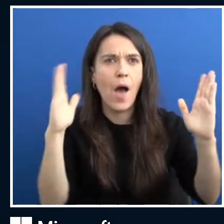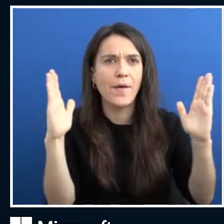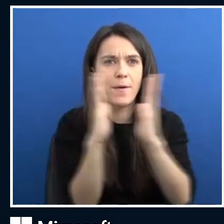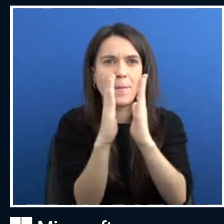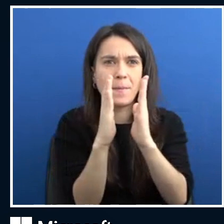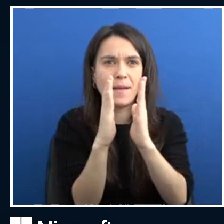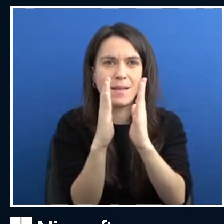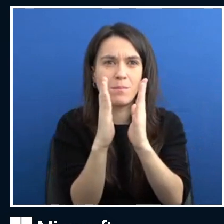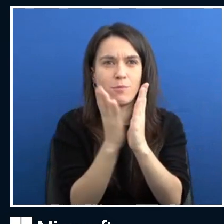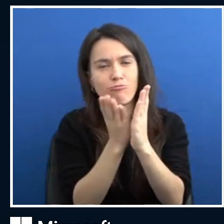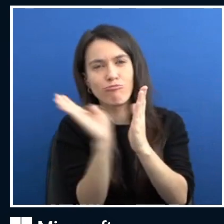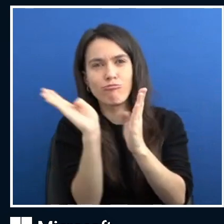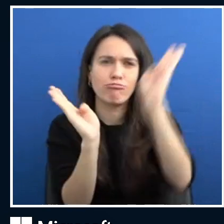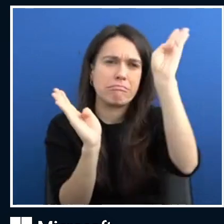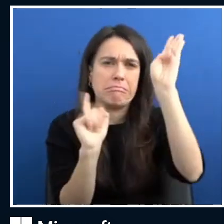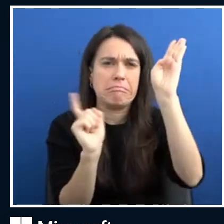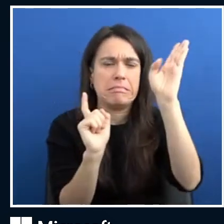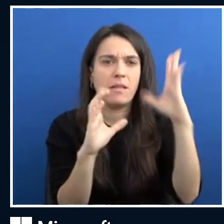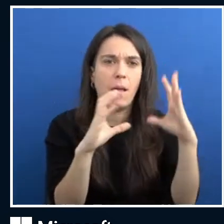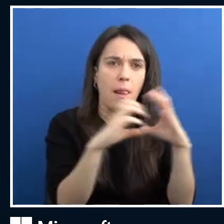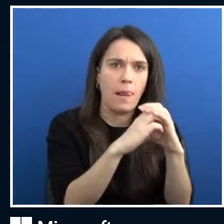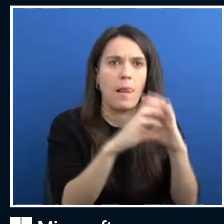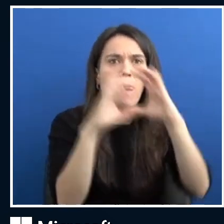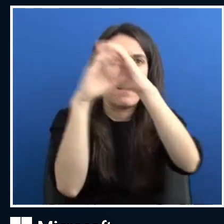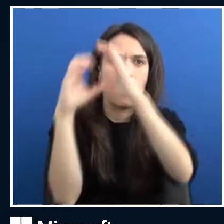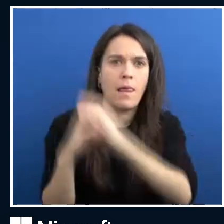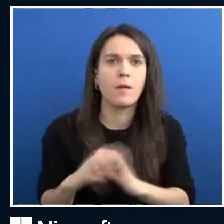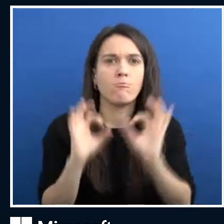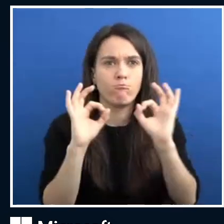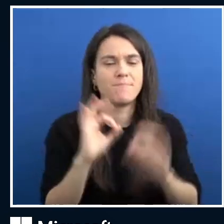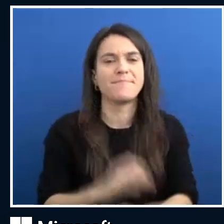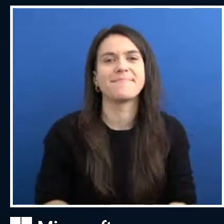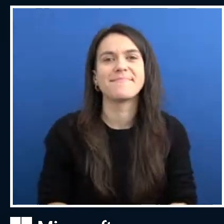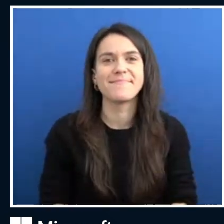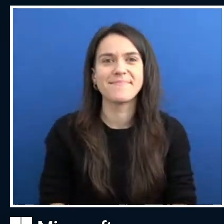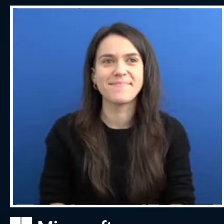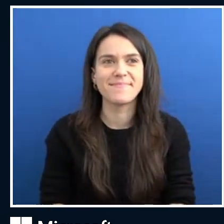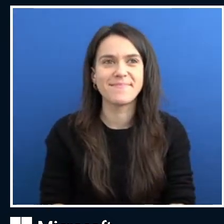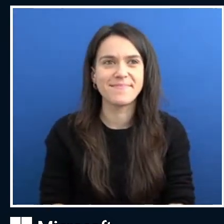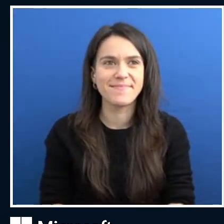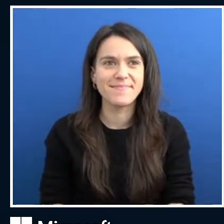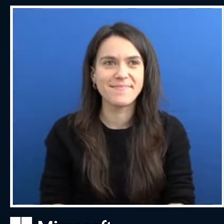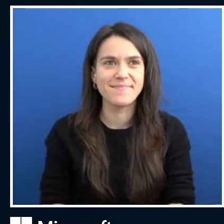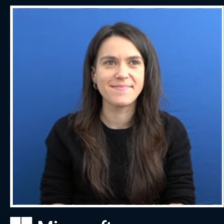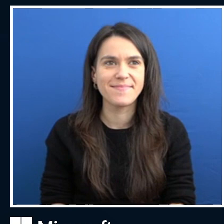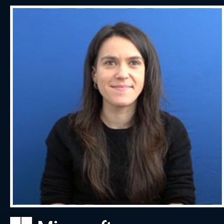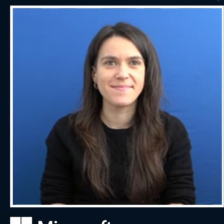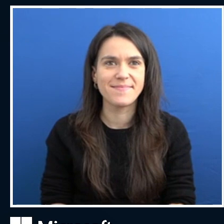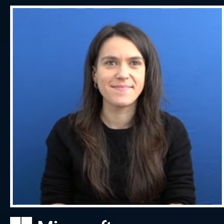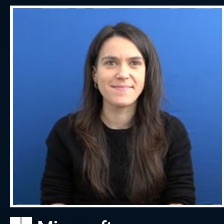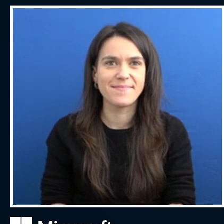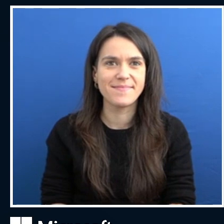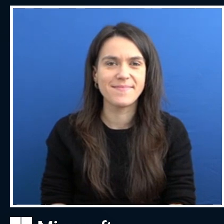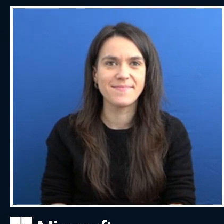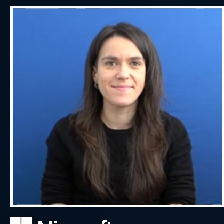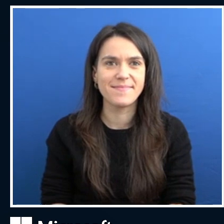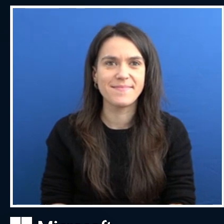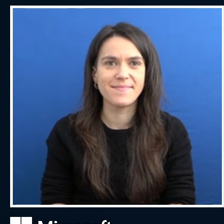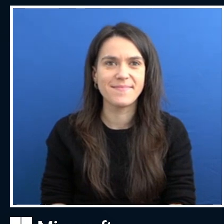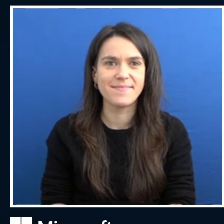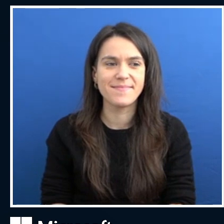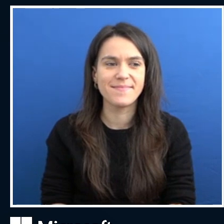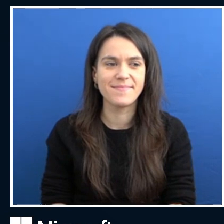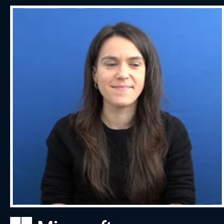proper to get your proper clusters. And to do this, you get multiple like this whole process